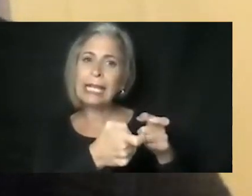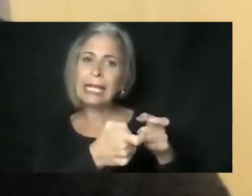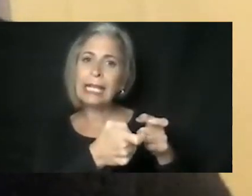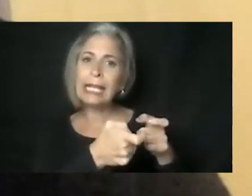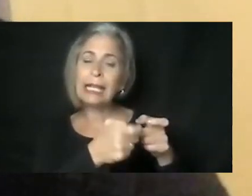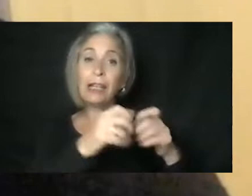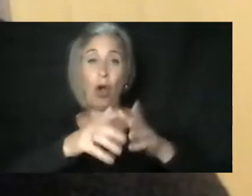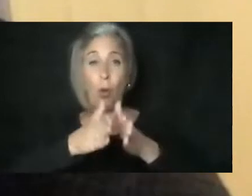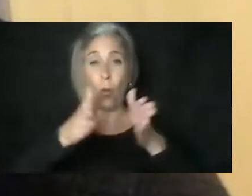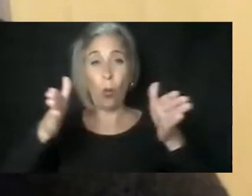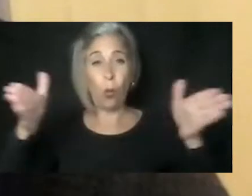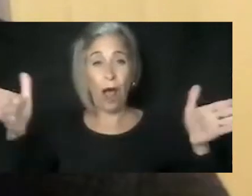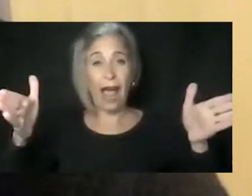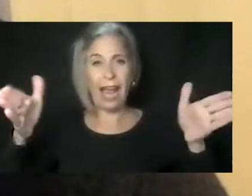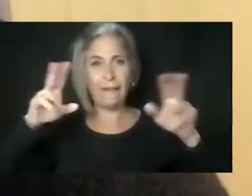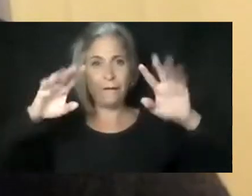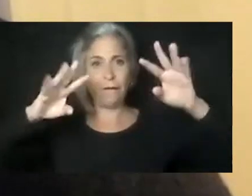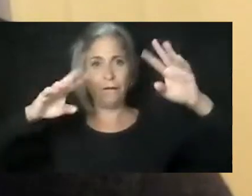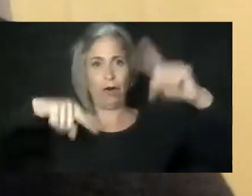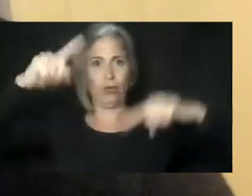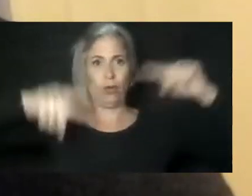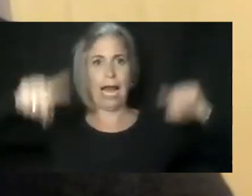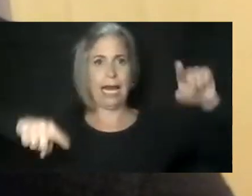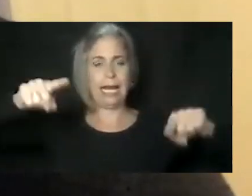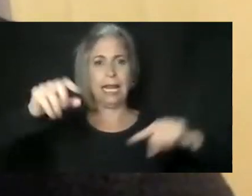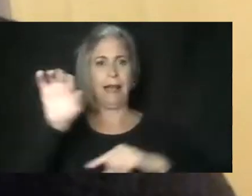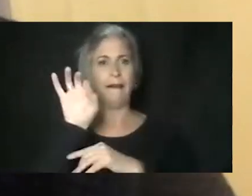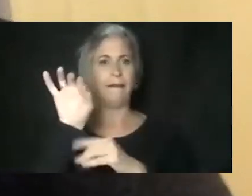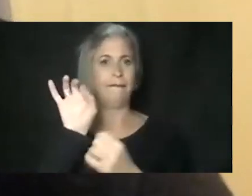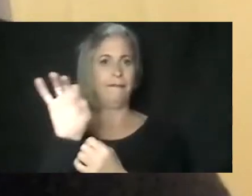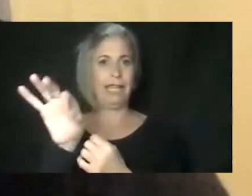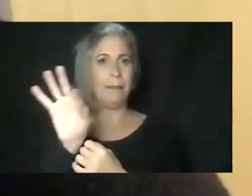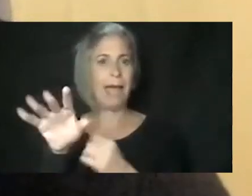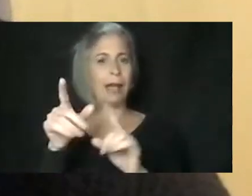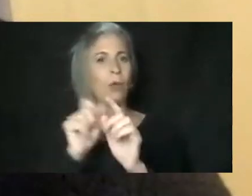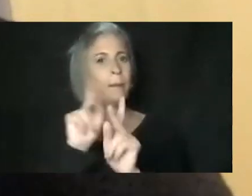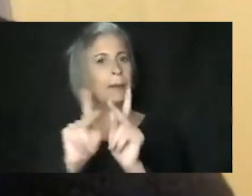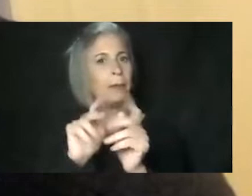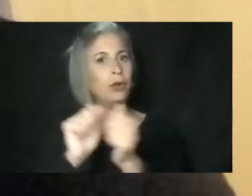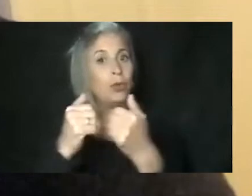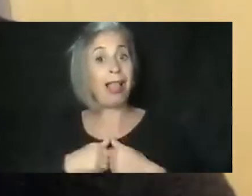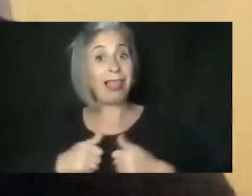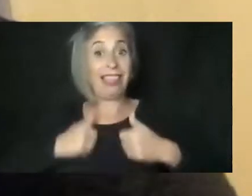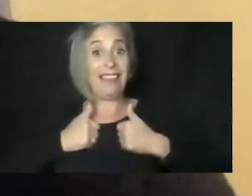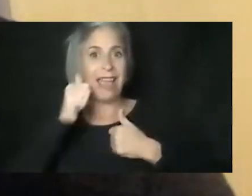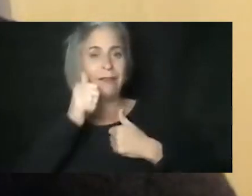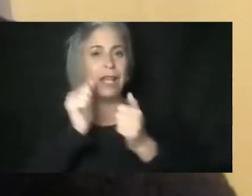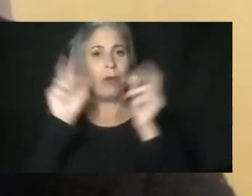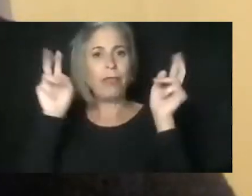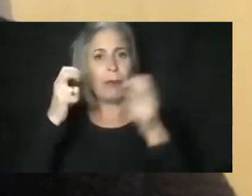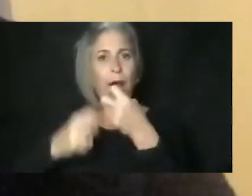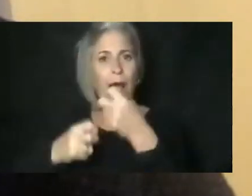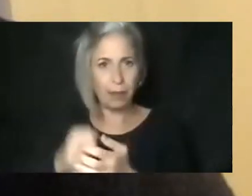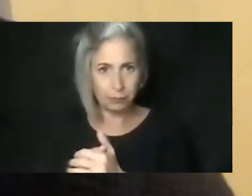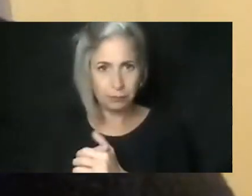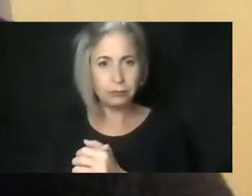wide variety of feedback coming from people who actually live with the problem. So that's the main intention with Fable,